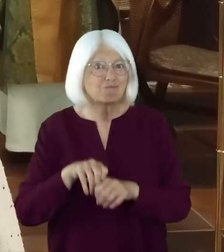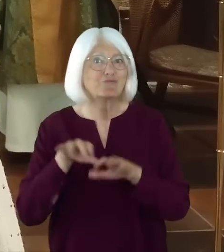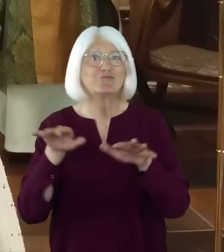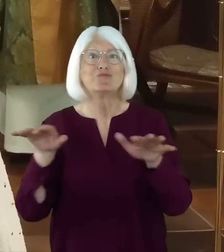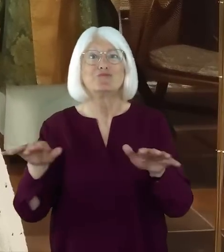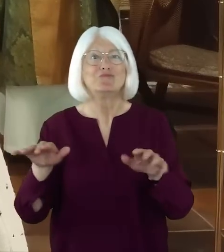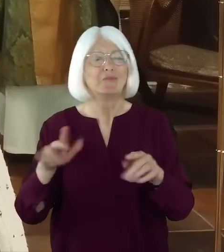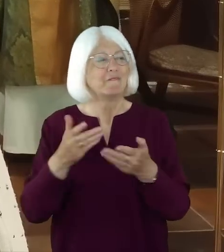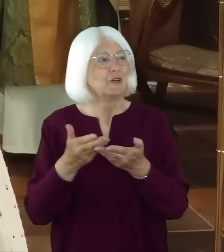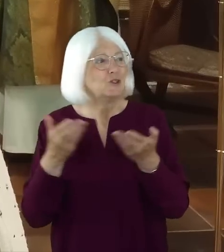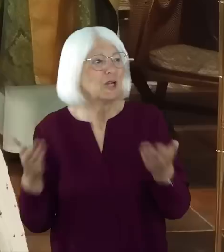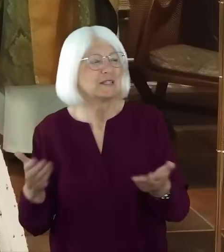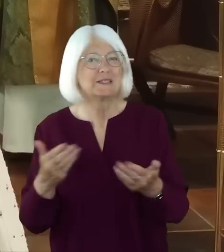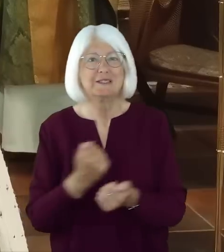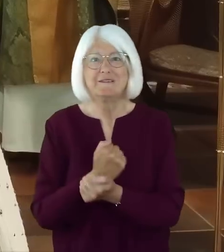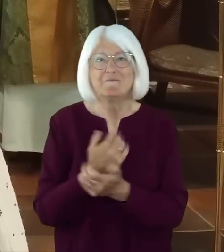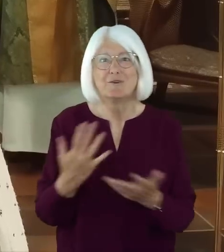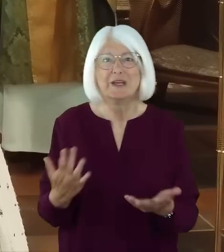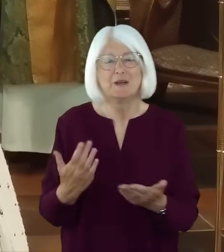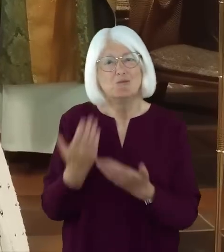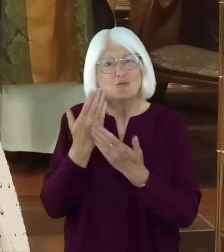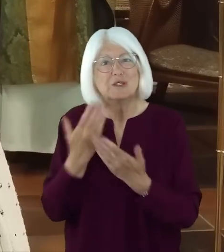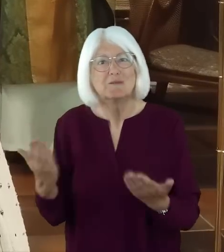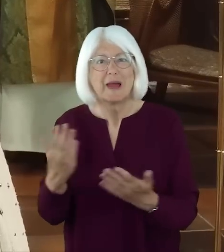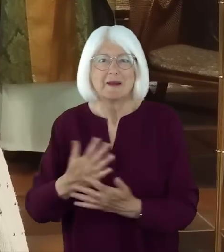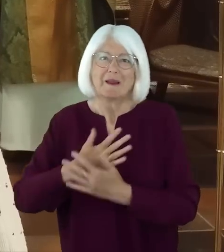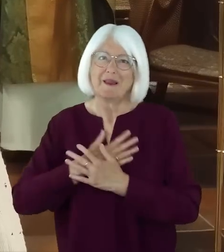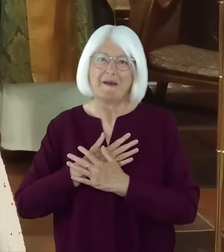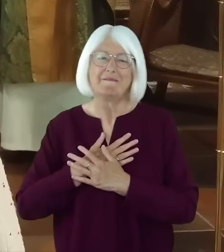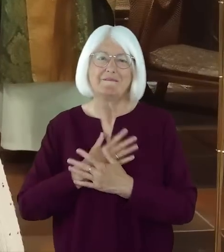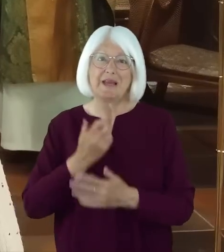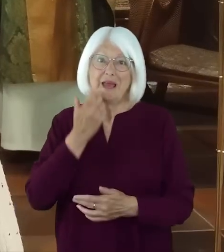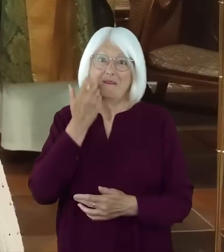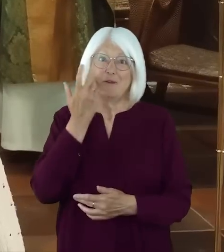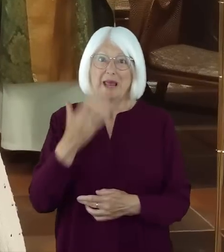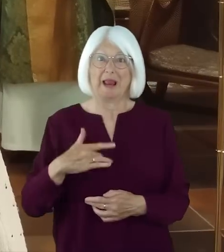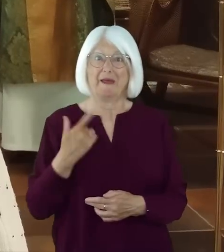freedom, respect, peace and love in our everyday lives.